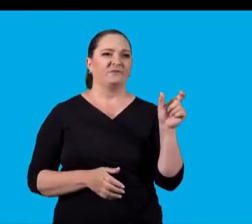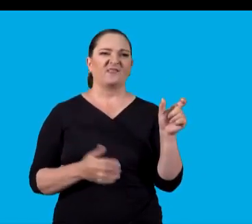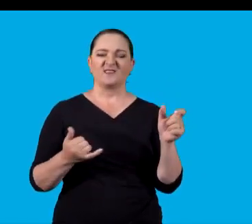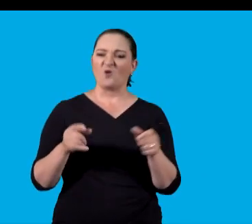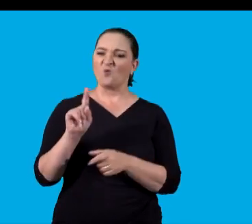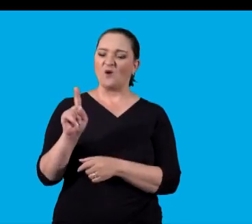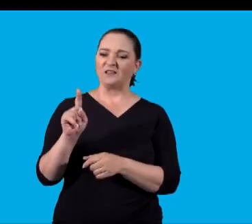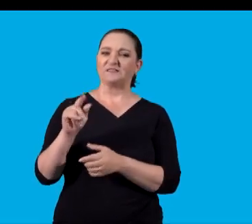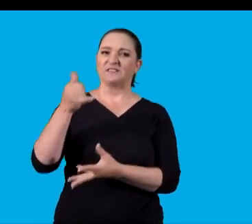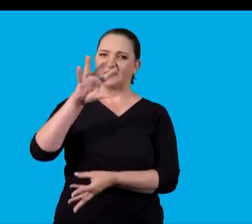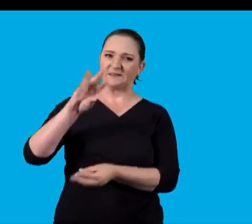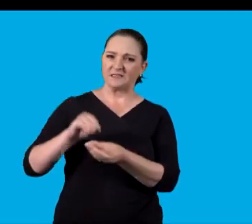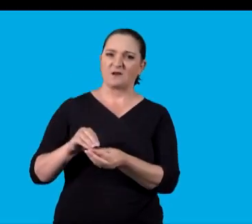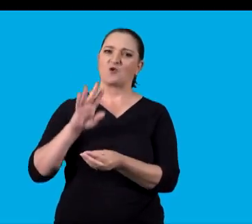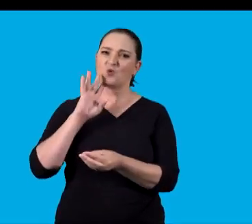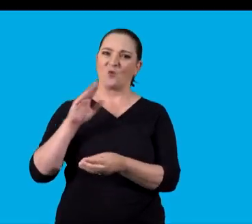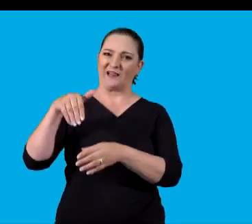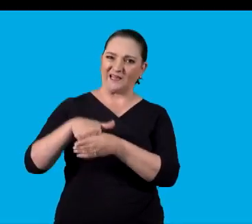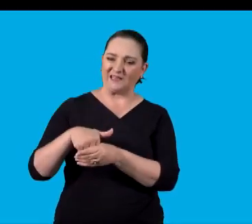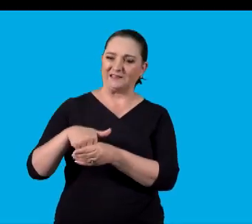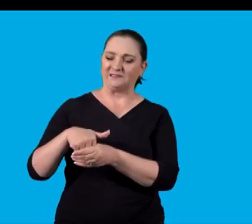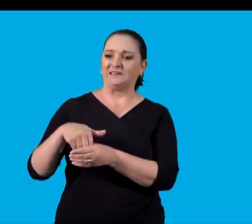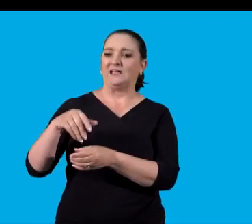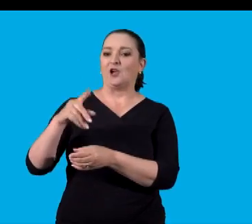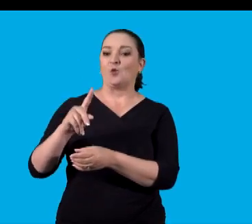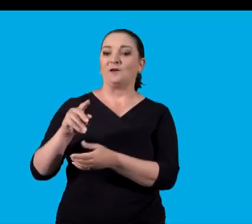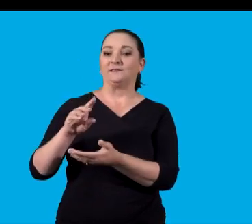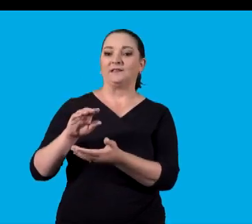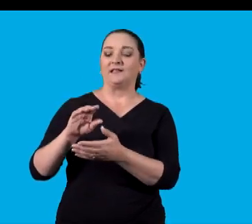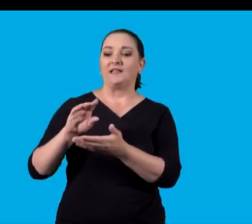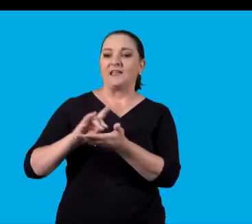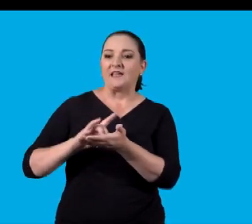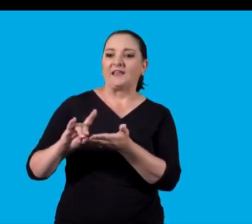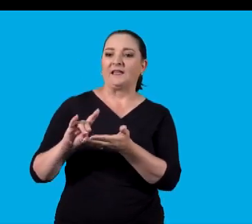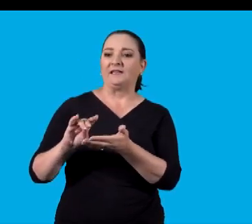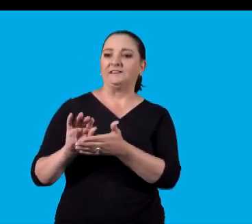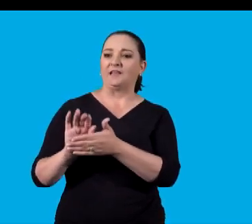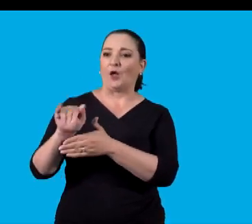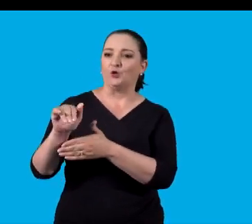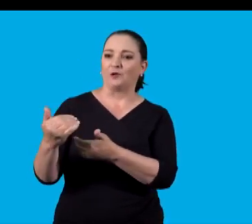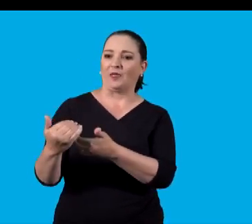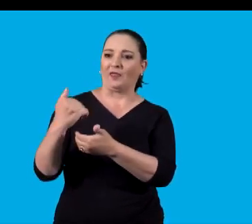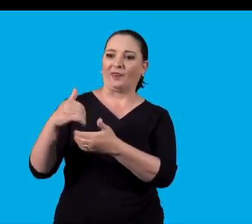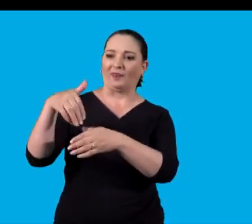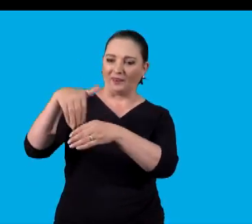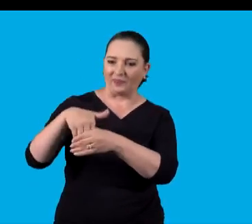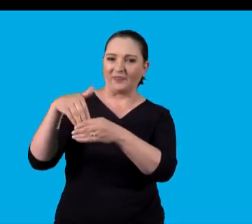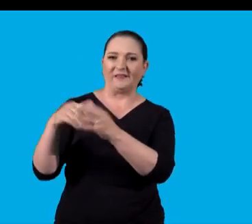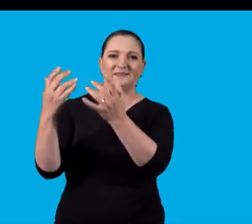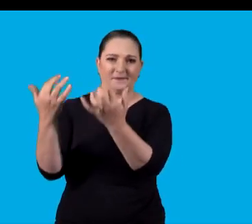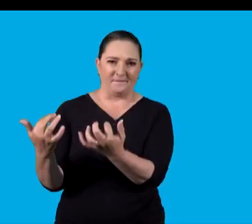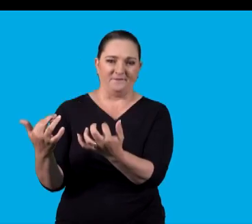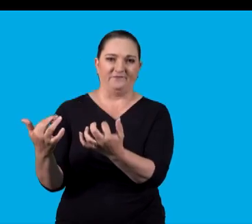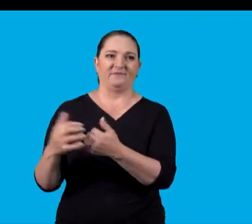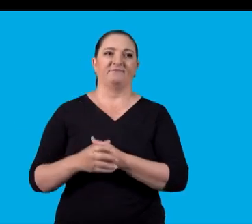financial document that provides a summary of the cash and cash equivalents entering and leaving a company. We're talking